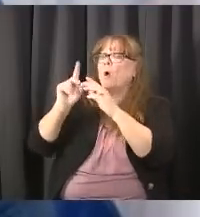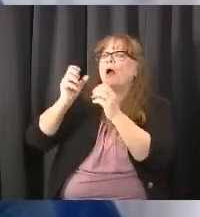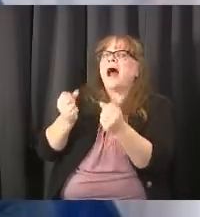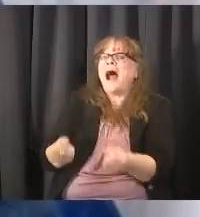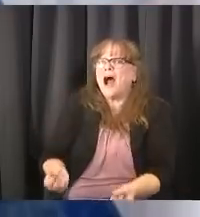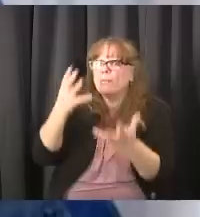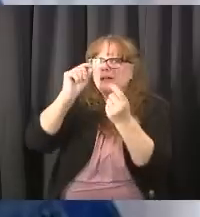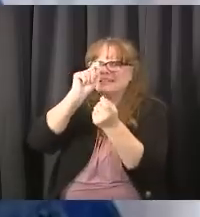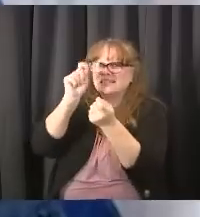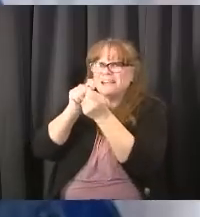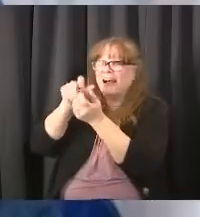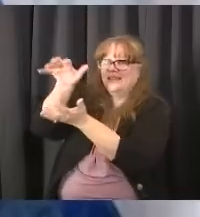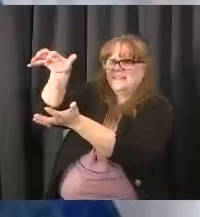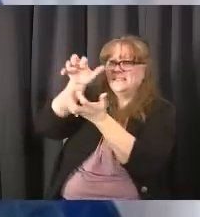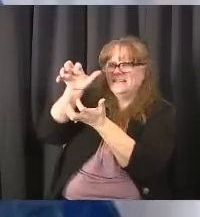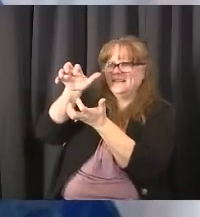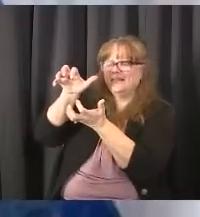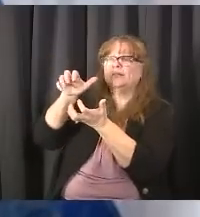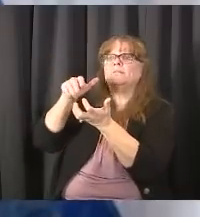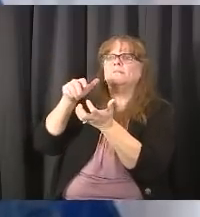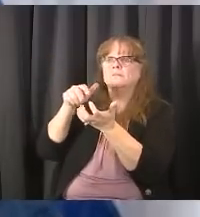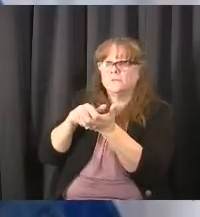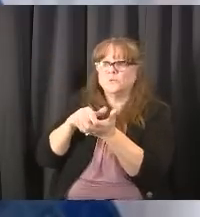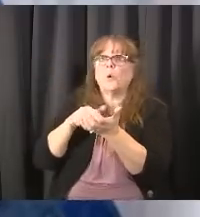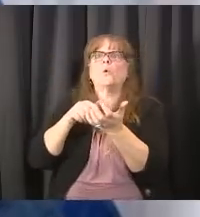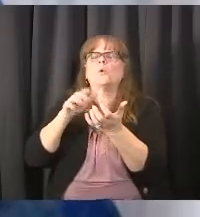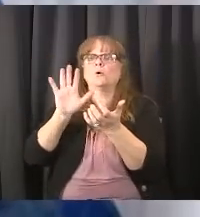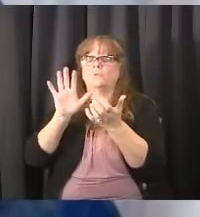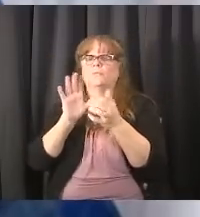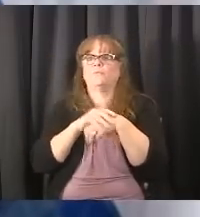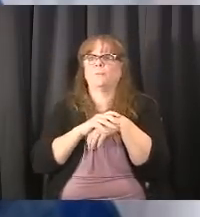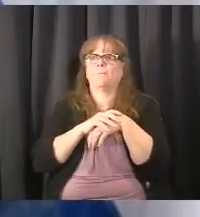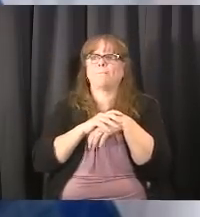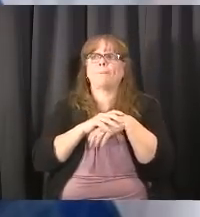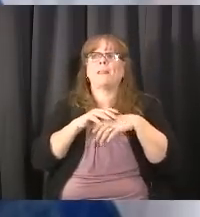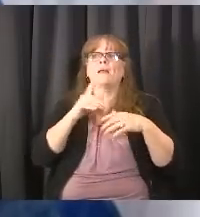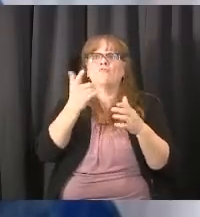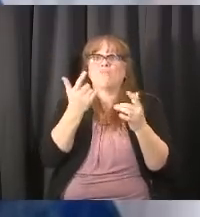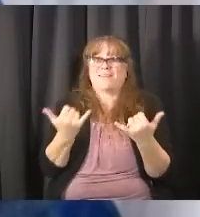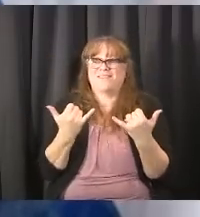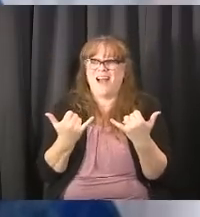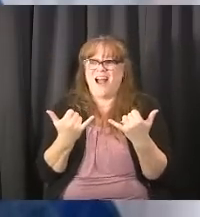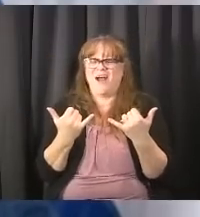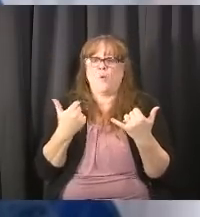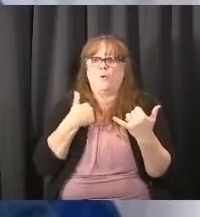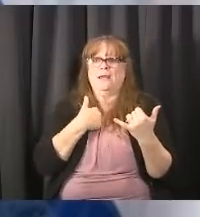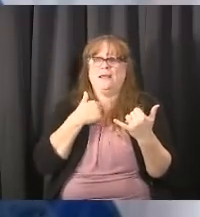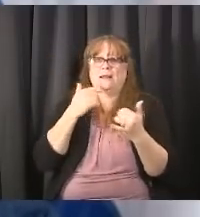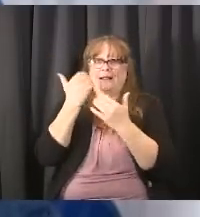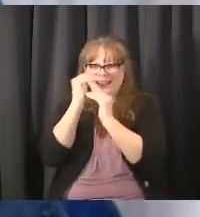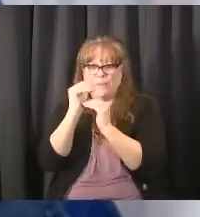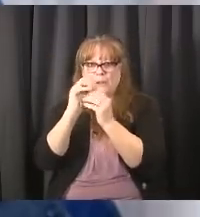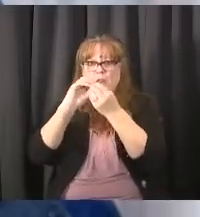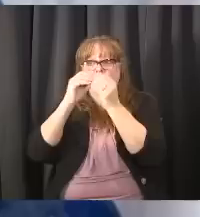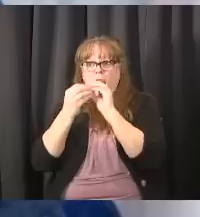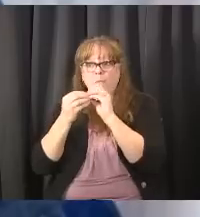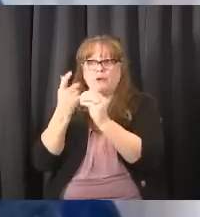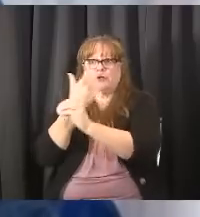in the meantime, we are constrained by quantity. We are prioritizing those whose lives we're most likely to save,